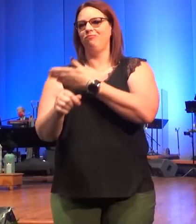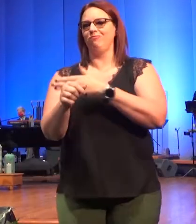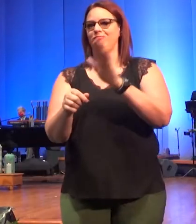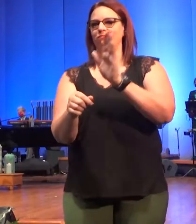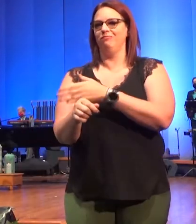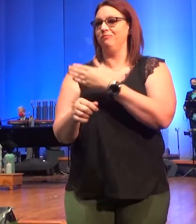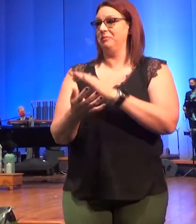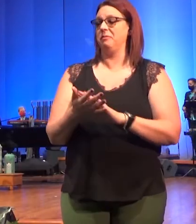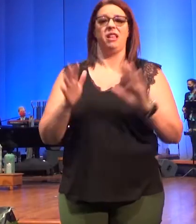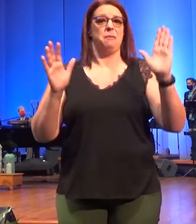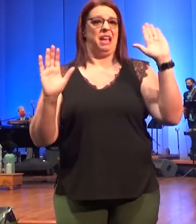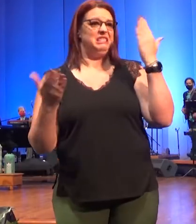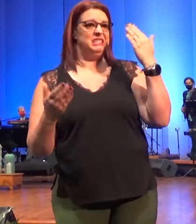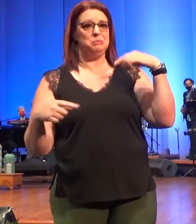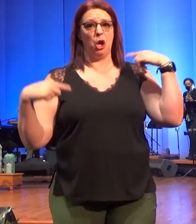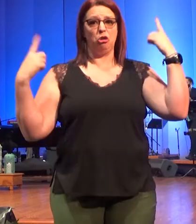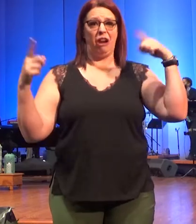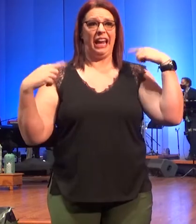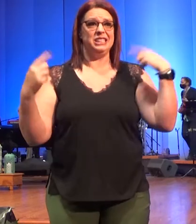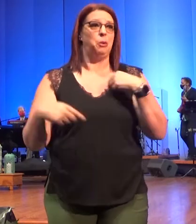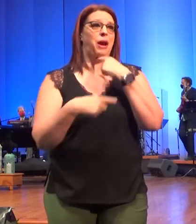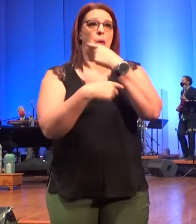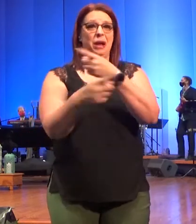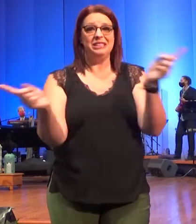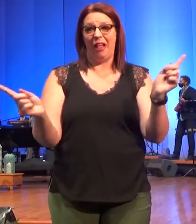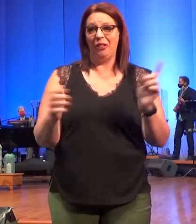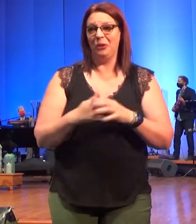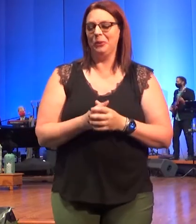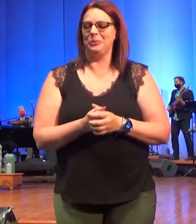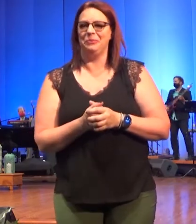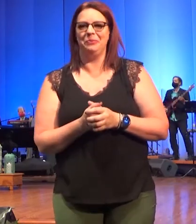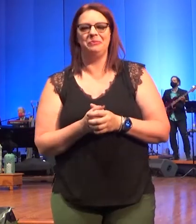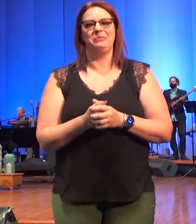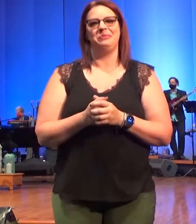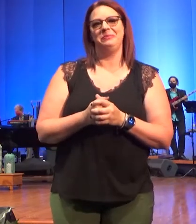It might seem crazy what I'm about to say.